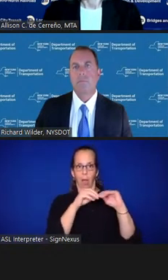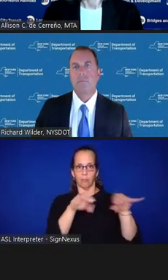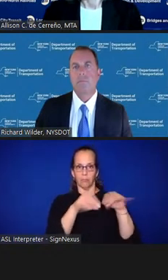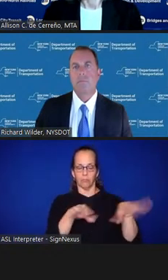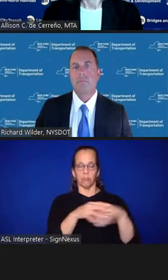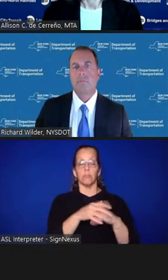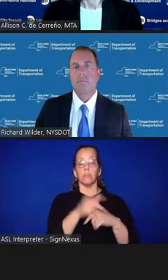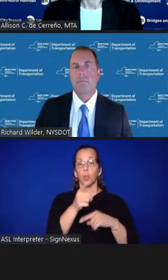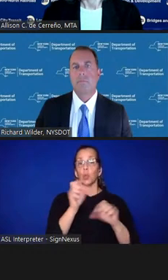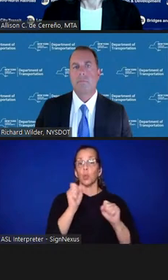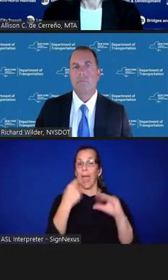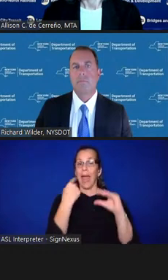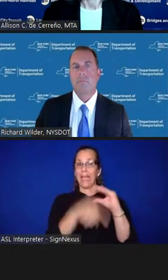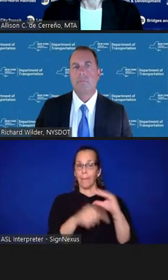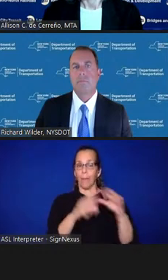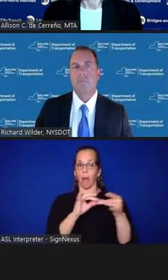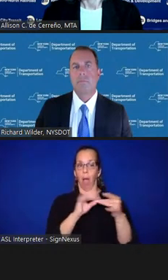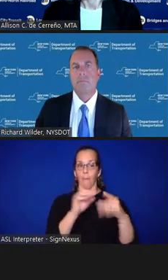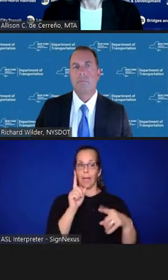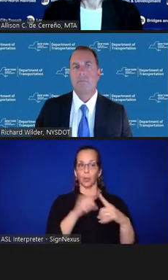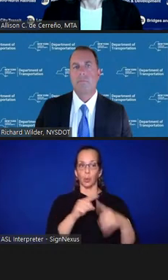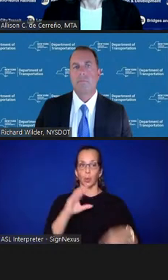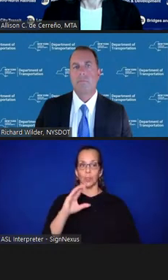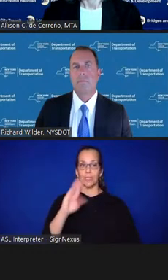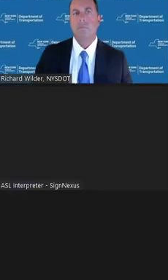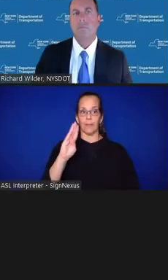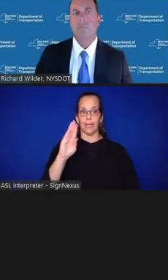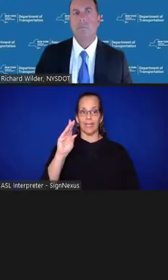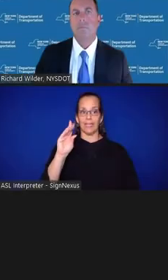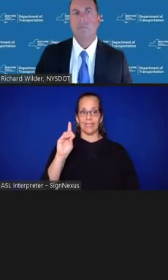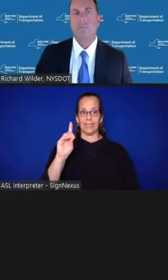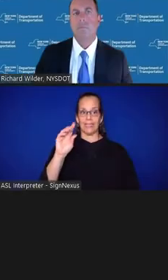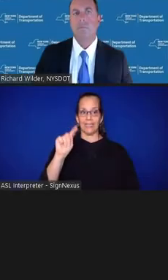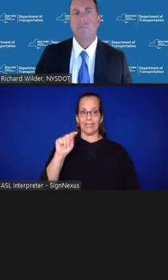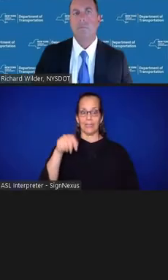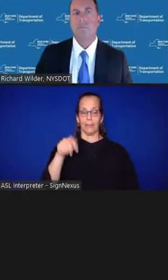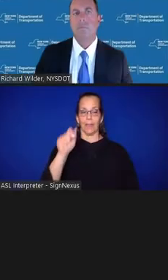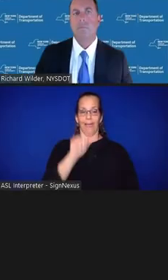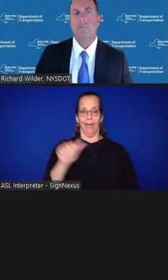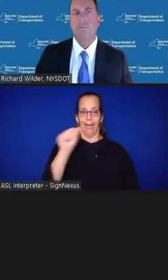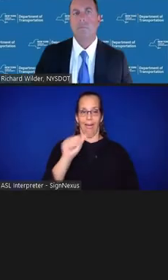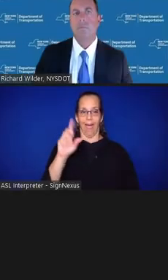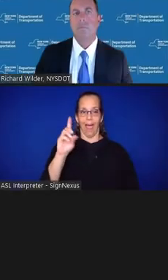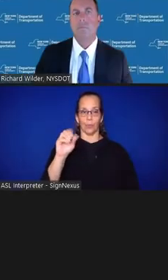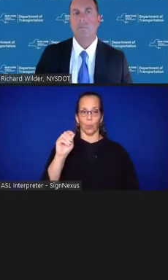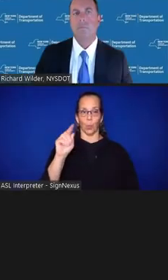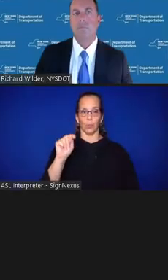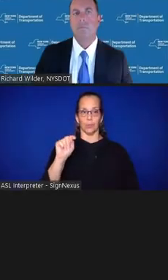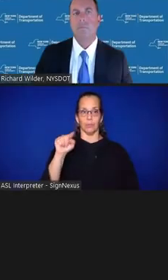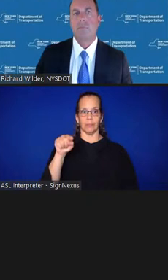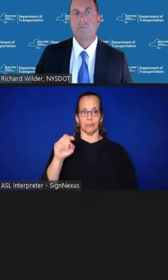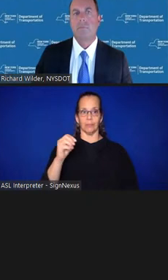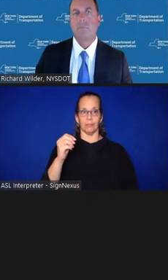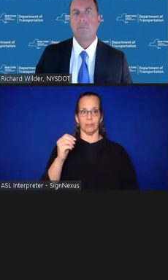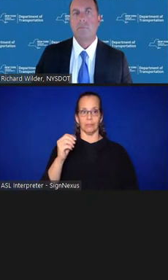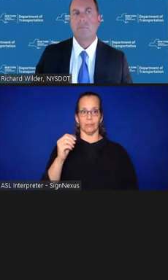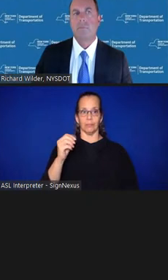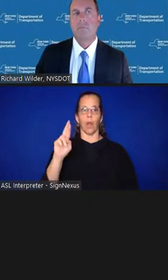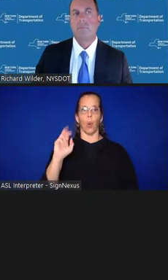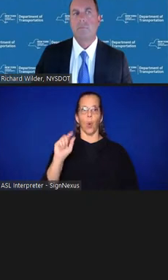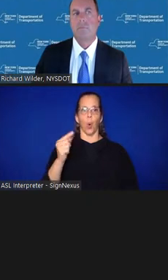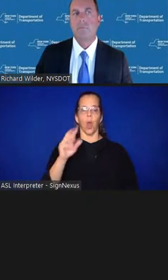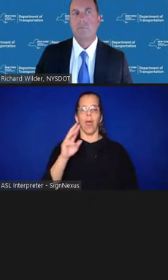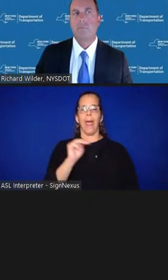to cbdtp at mtabt.org send them VIA mail to CBD